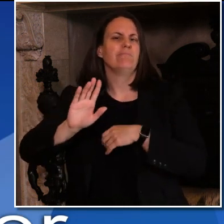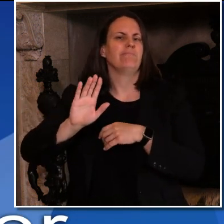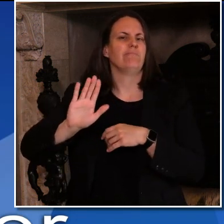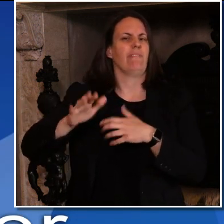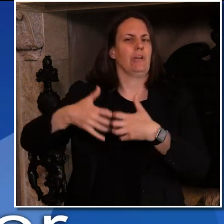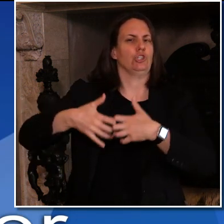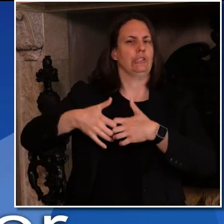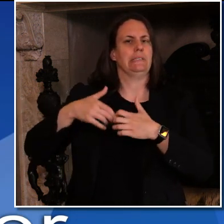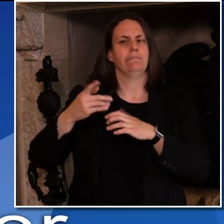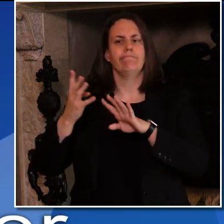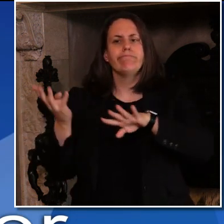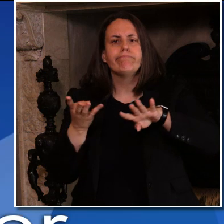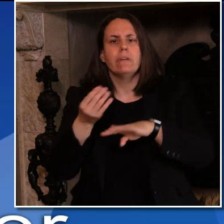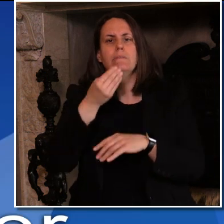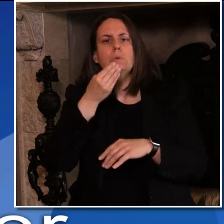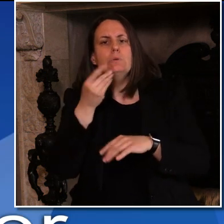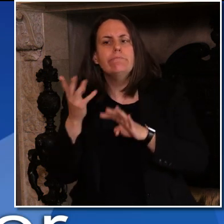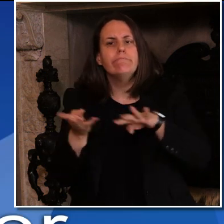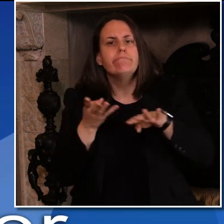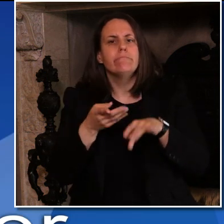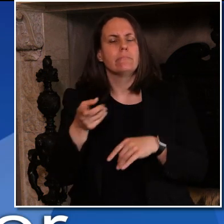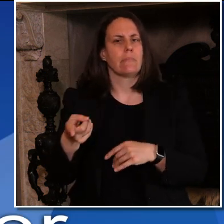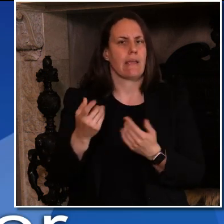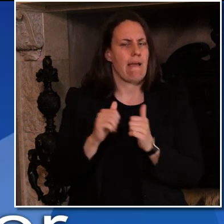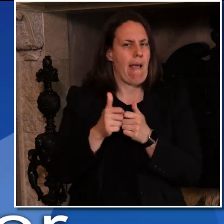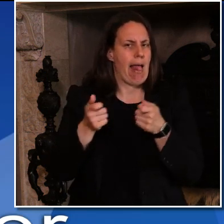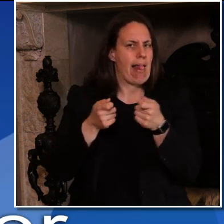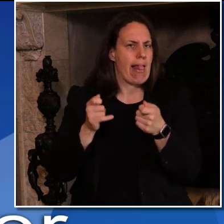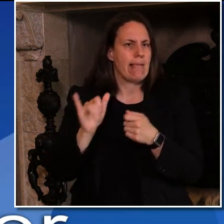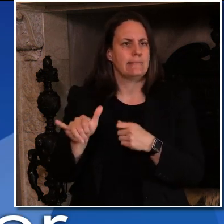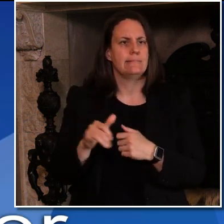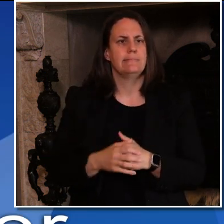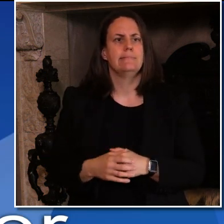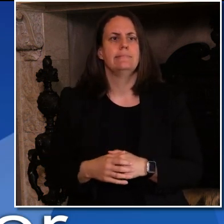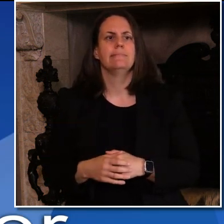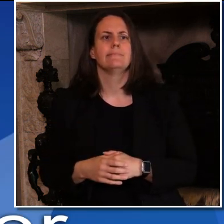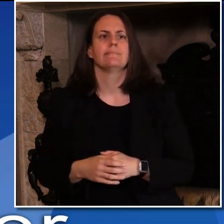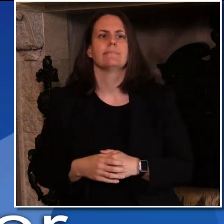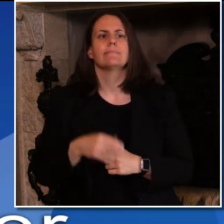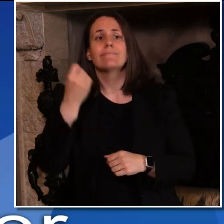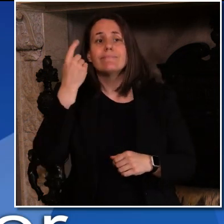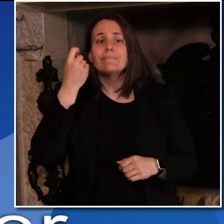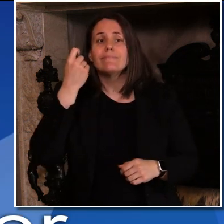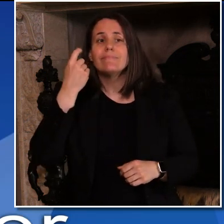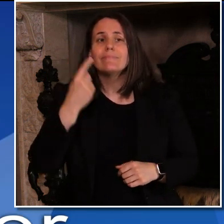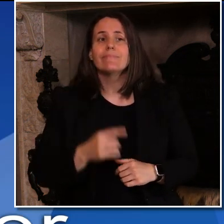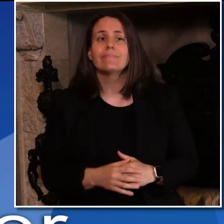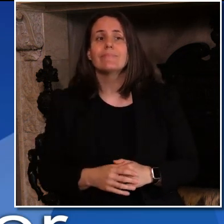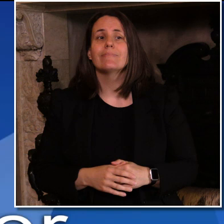kind of tied to that, a lot of minorities are essentially the labor force for these